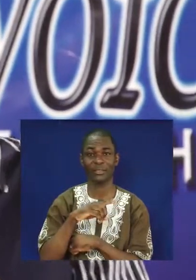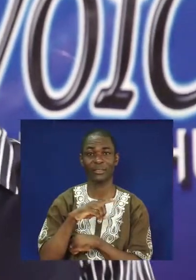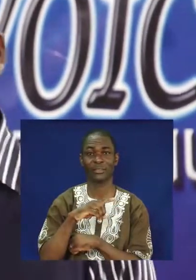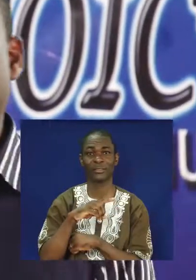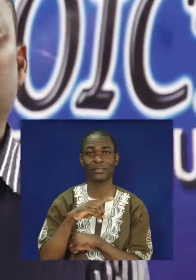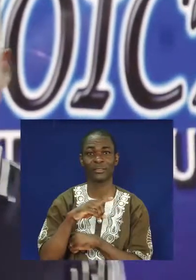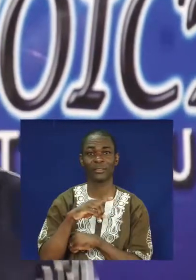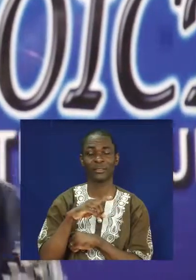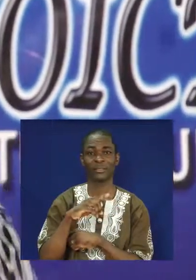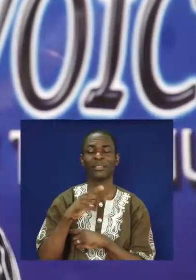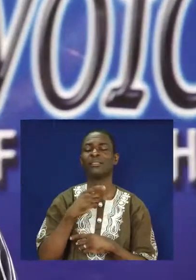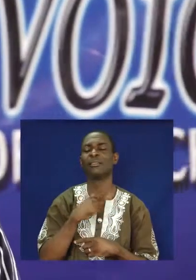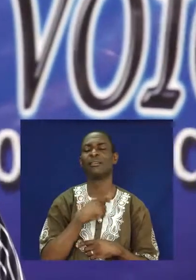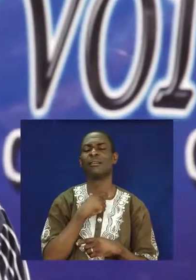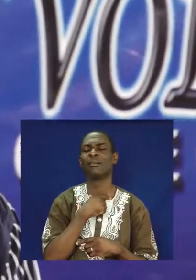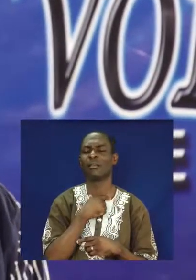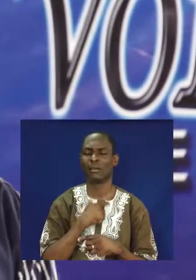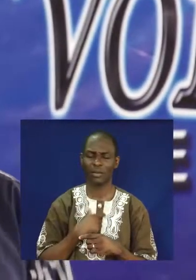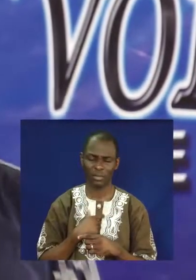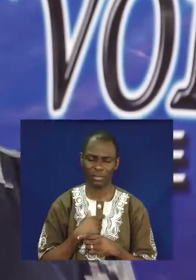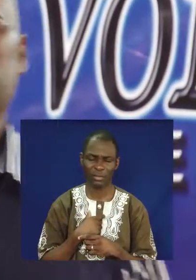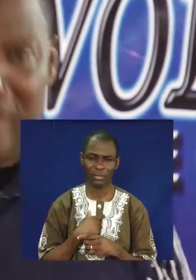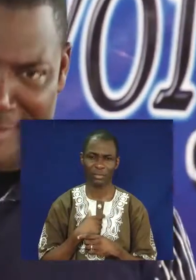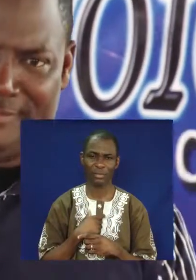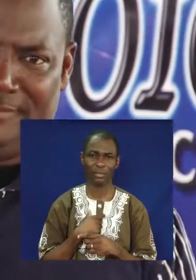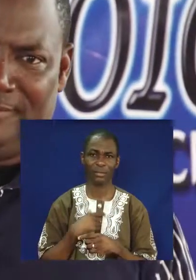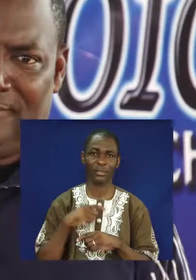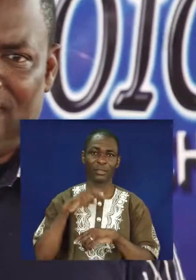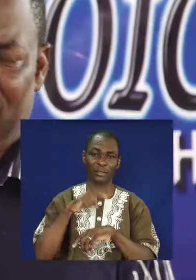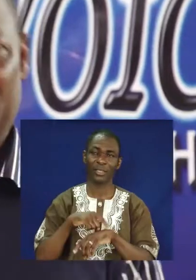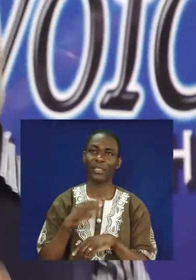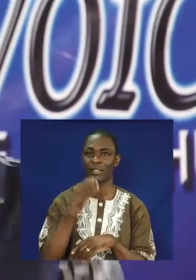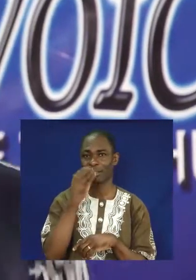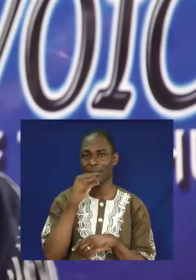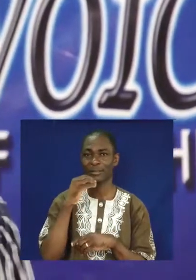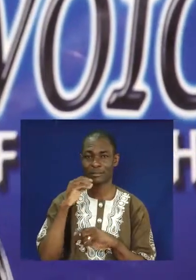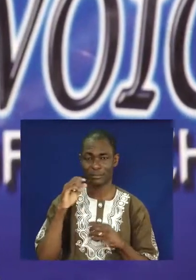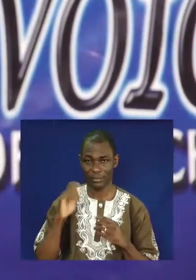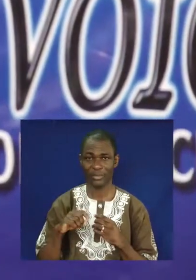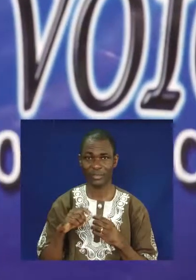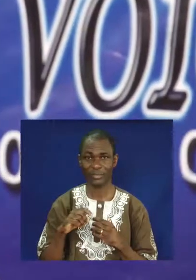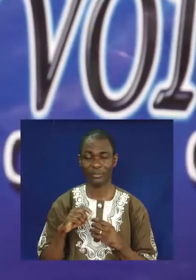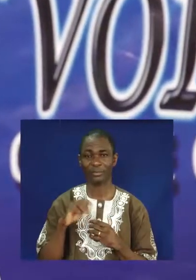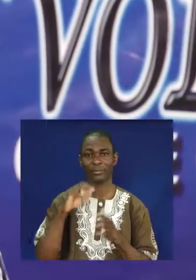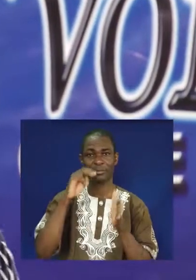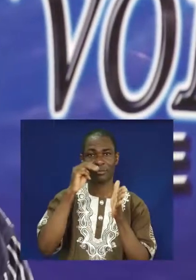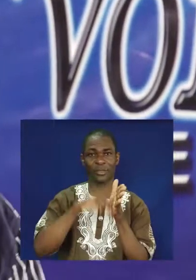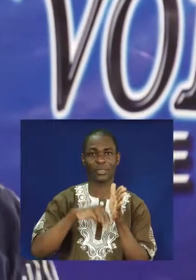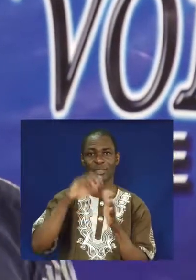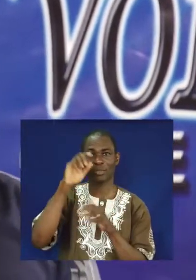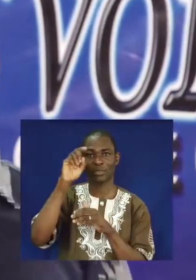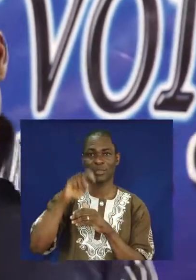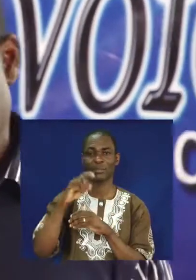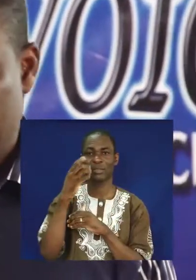obonsam akọ awade Yesu Kristo nchen na okoso ne hwe John say wakọ ya sam odika